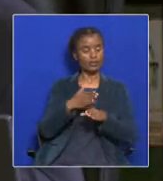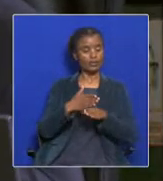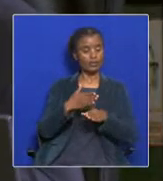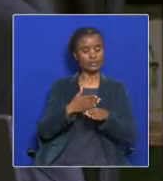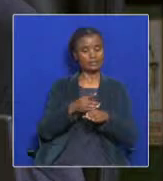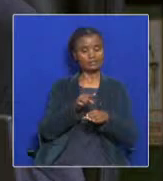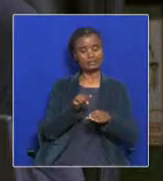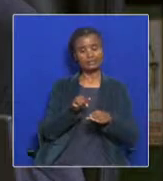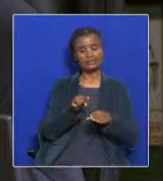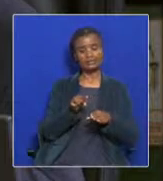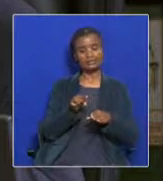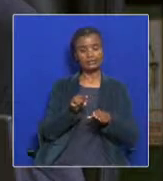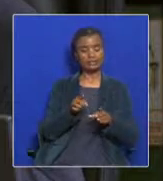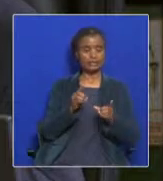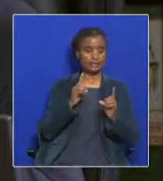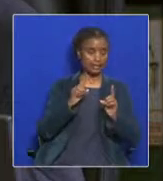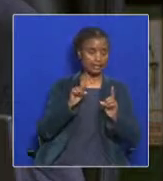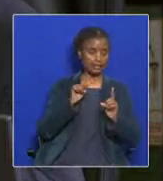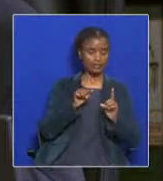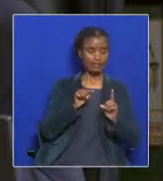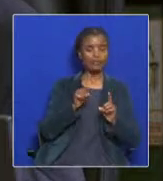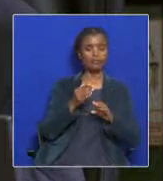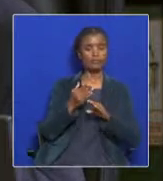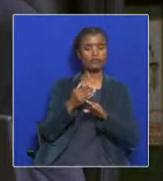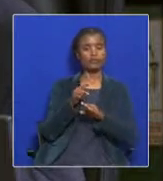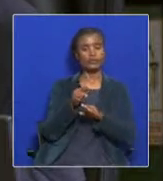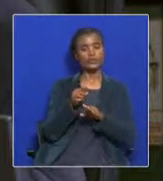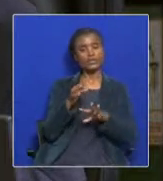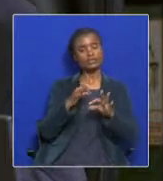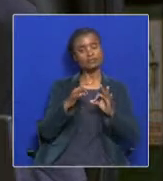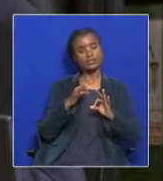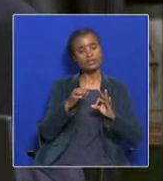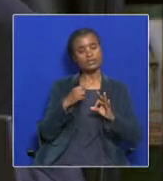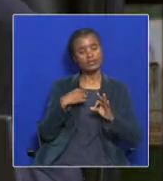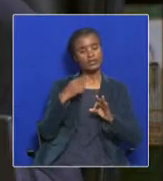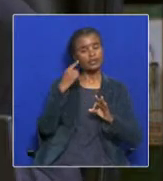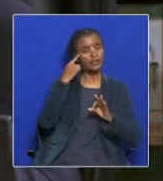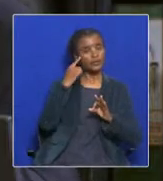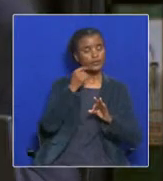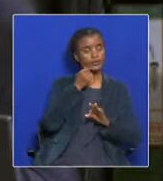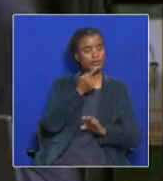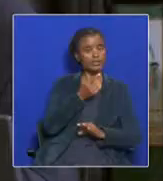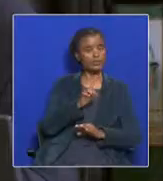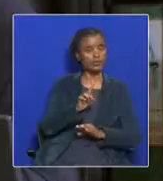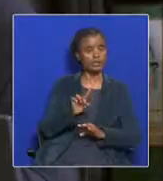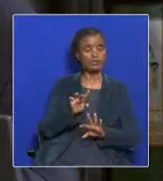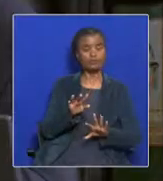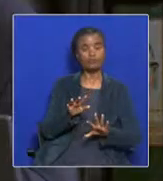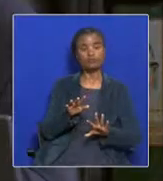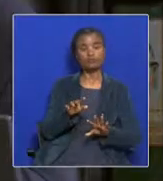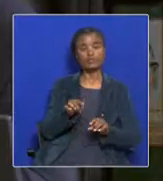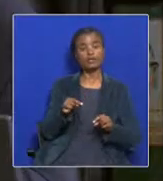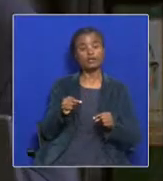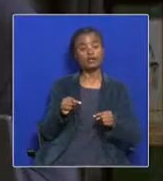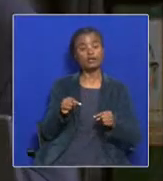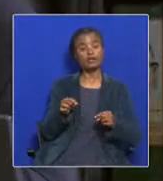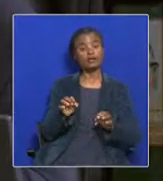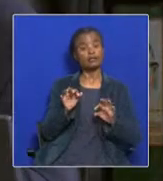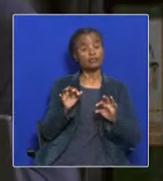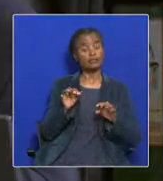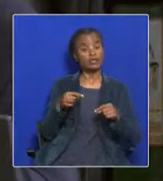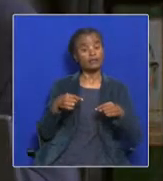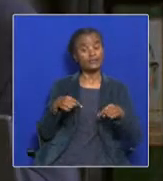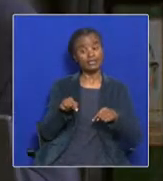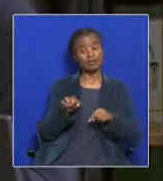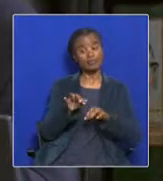when you substantiated on this was basically that you feared that people from Umlazi